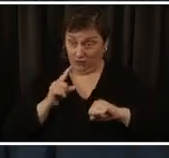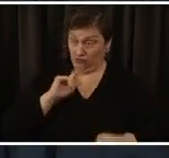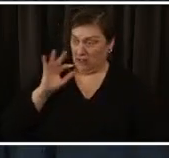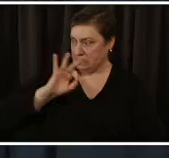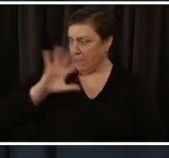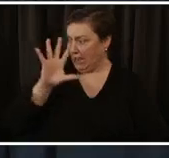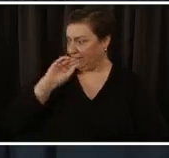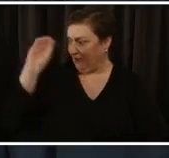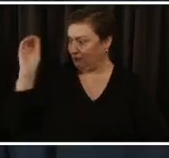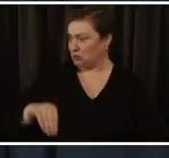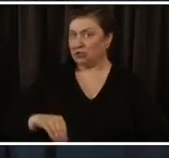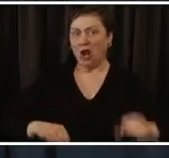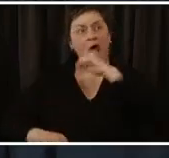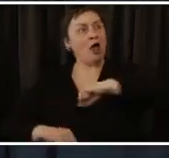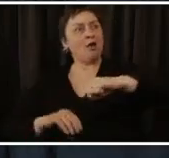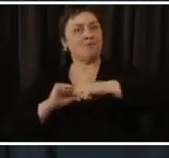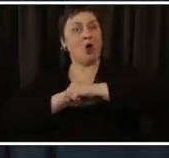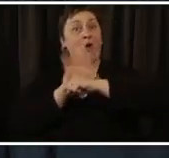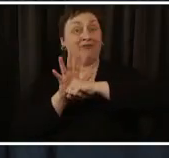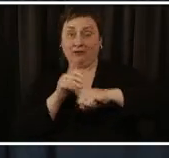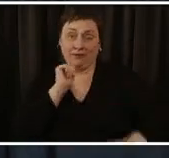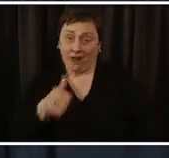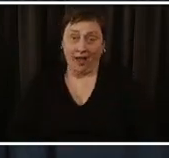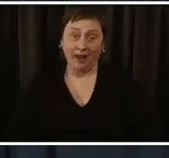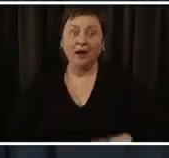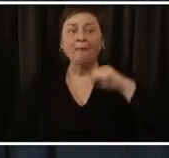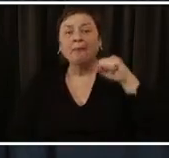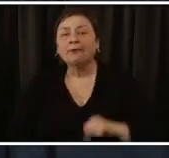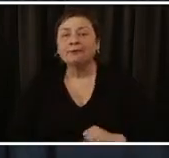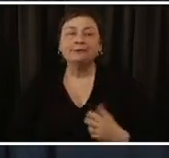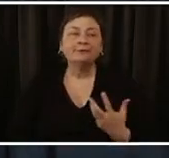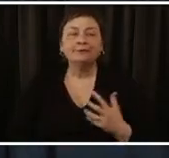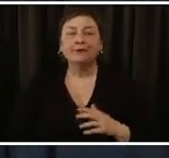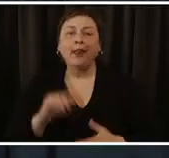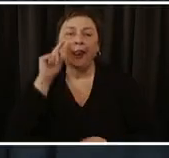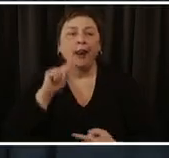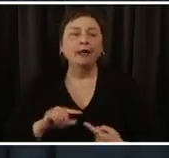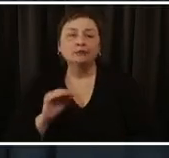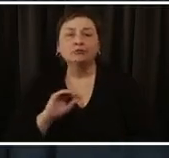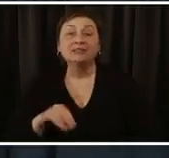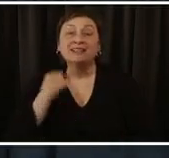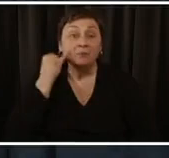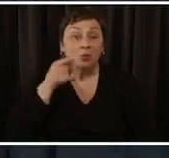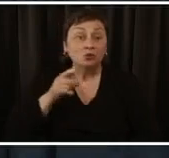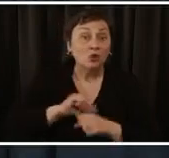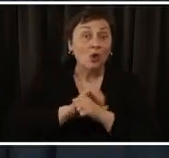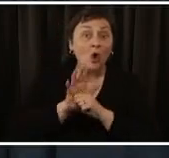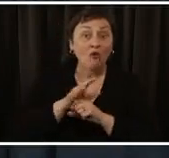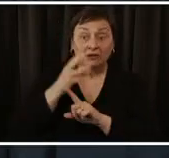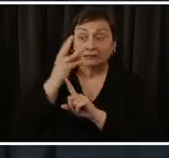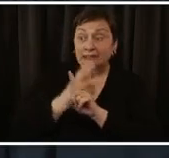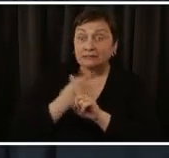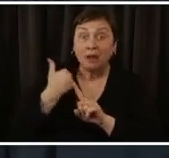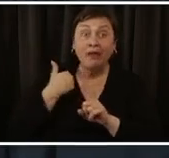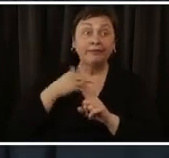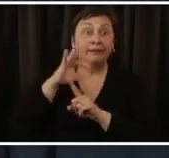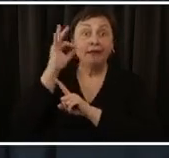vaccine can get you. So if you had COVID, and especially if you had COVID last year, 6 months ago, 9 months